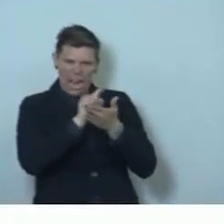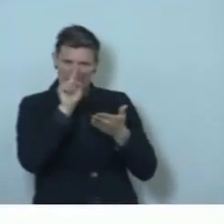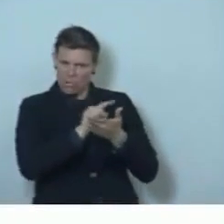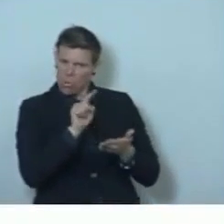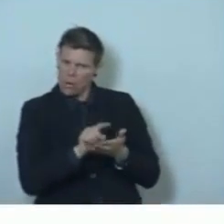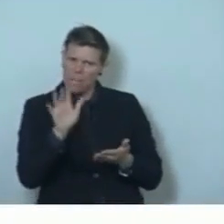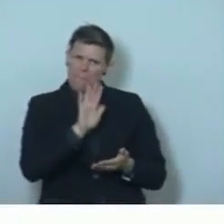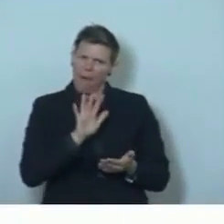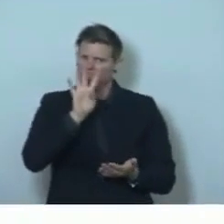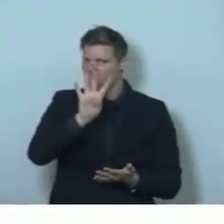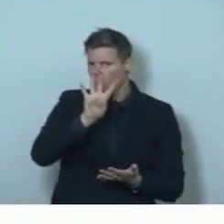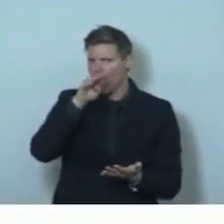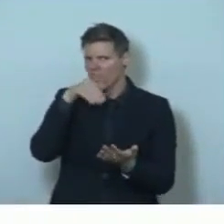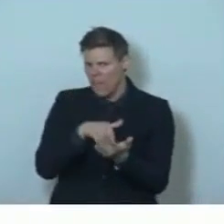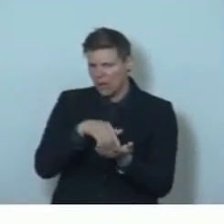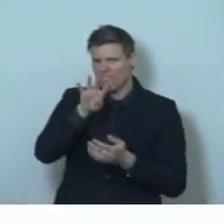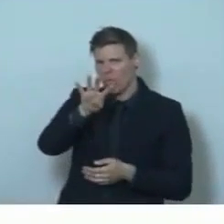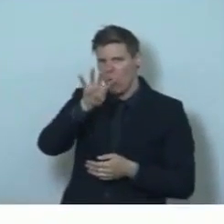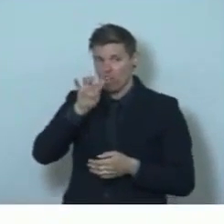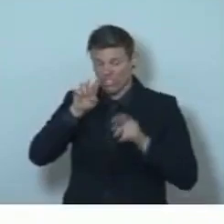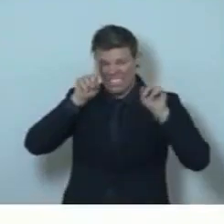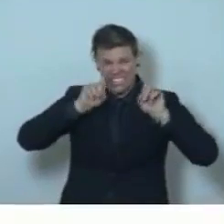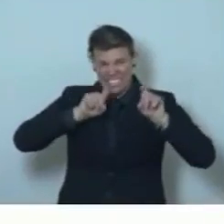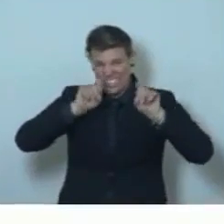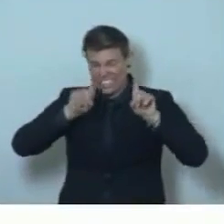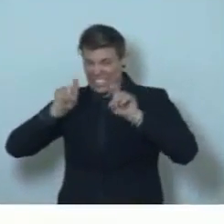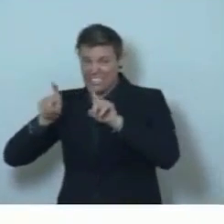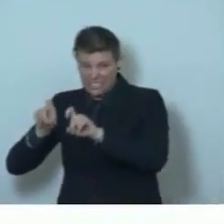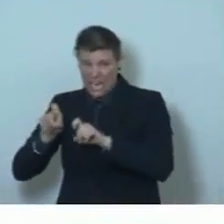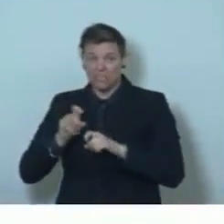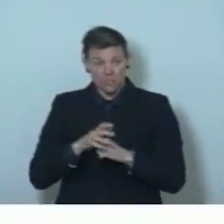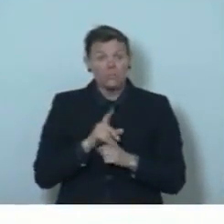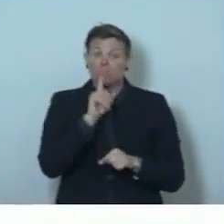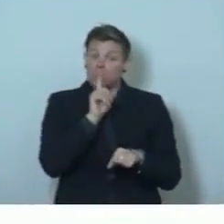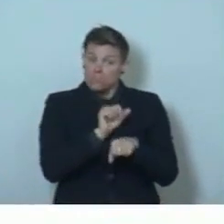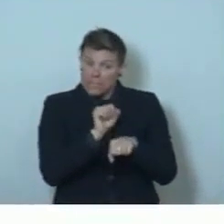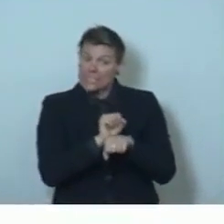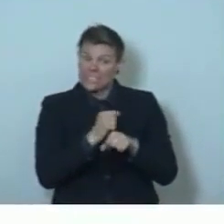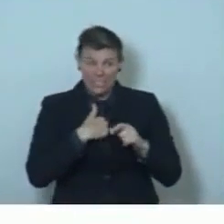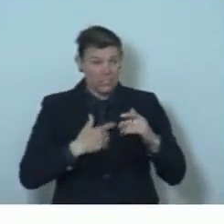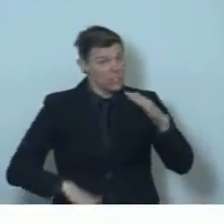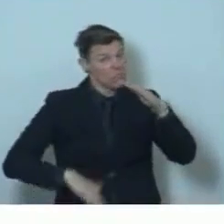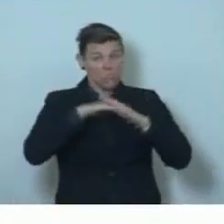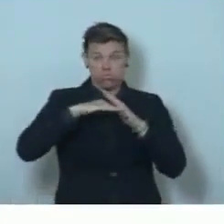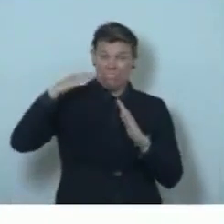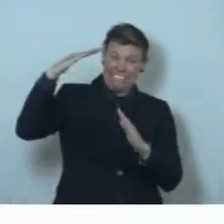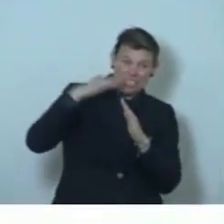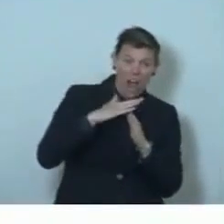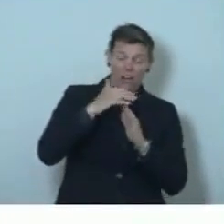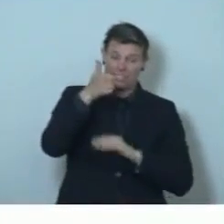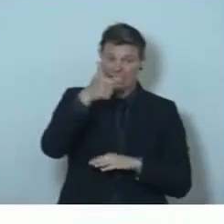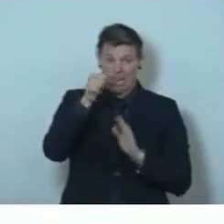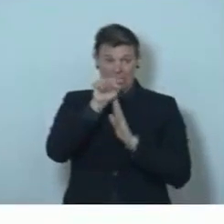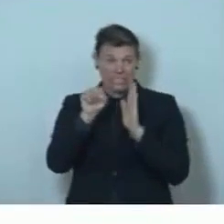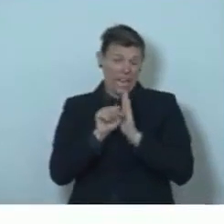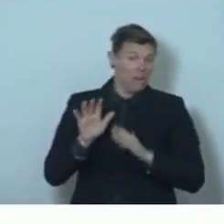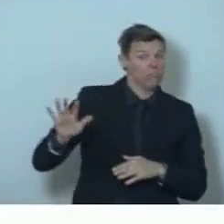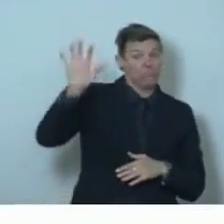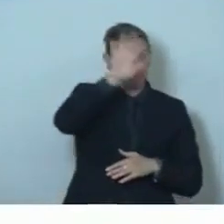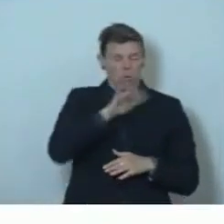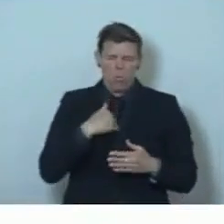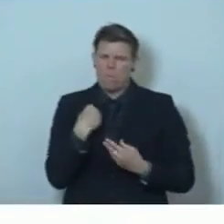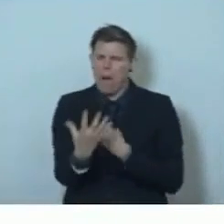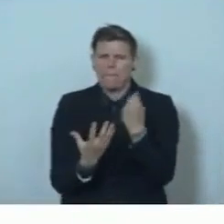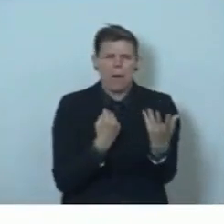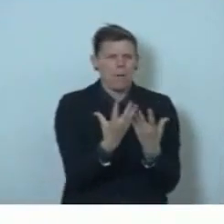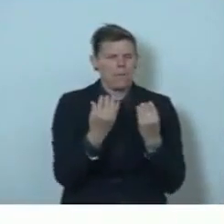4,542 tests yesterday. We're actually in the top 10 states in the country in terms of the proportion of our